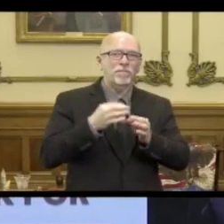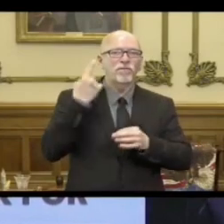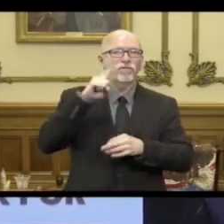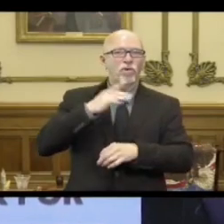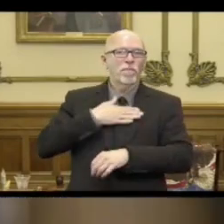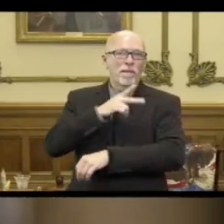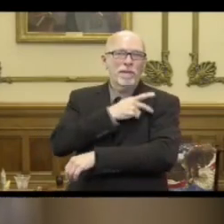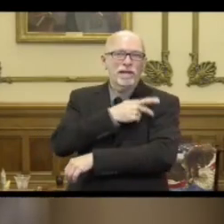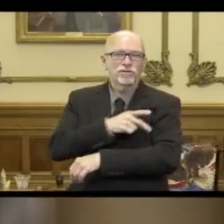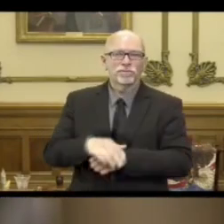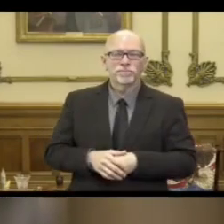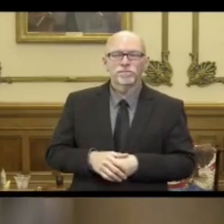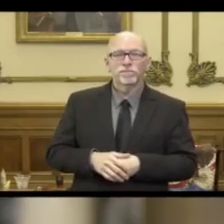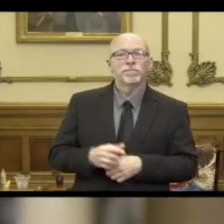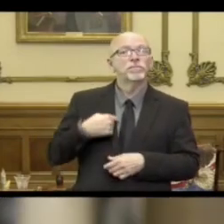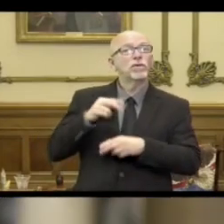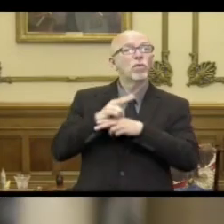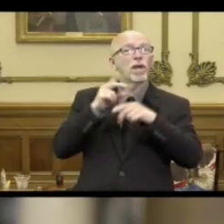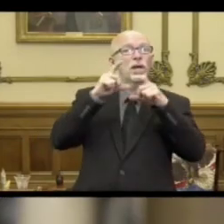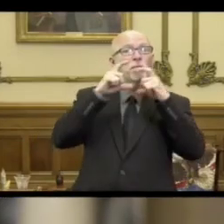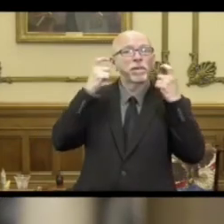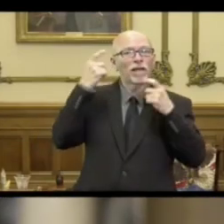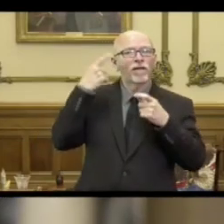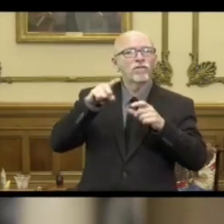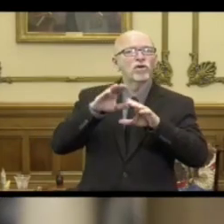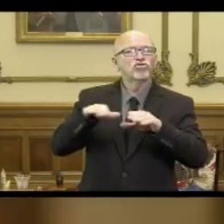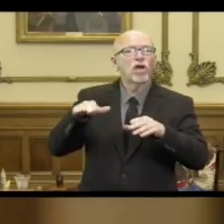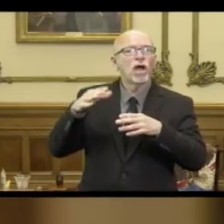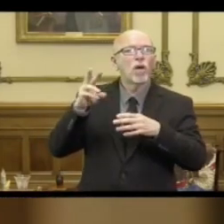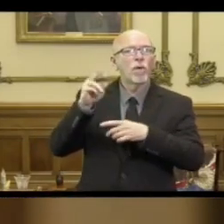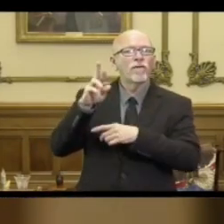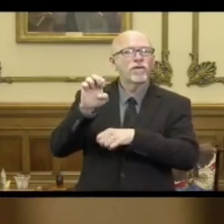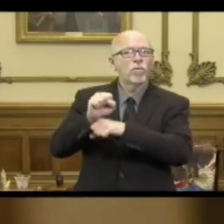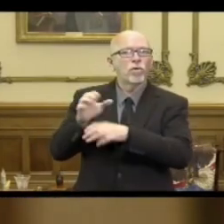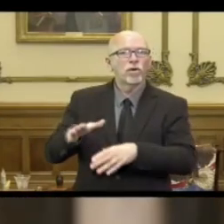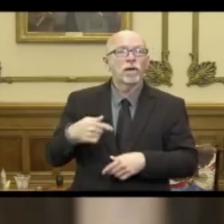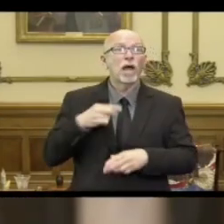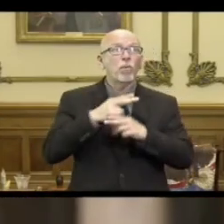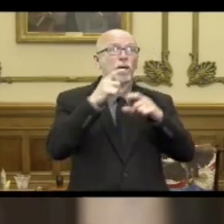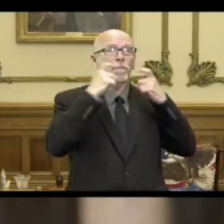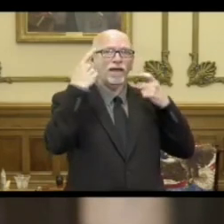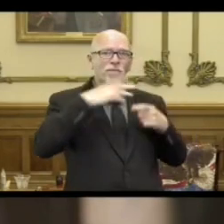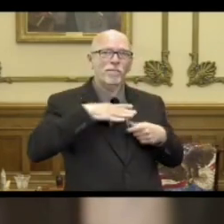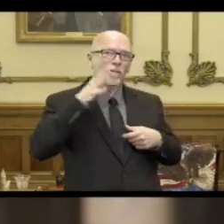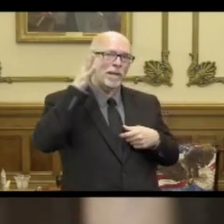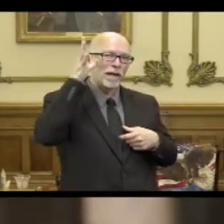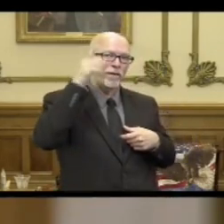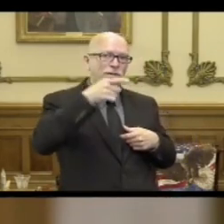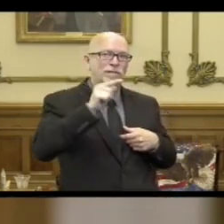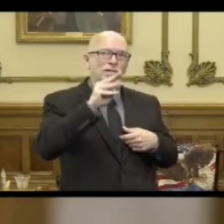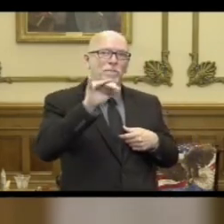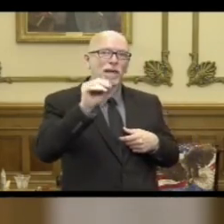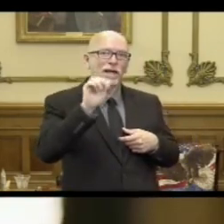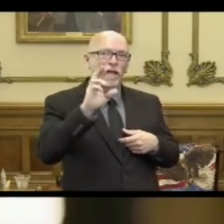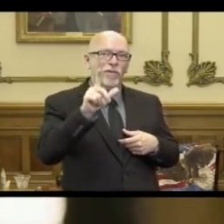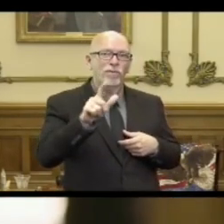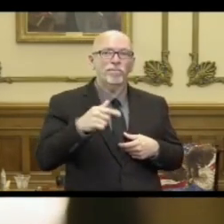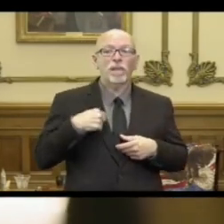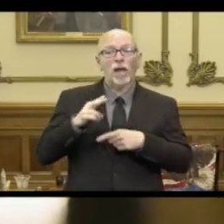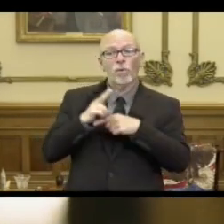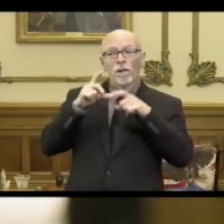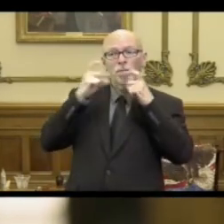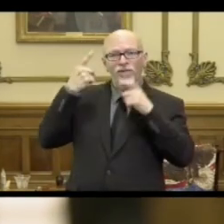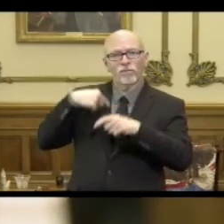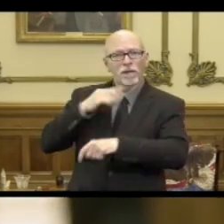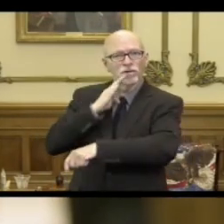The state played a public service announcement during this press conference encouraging Hoosiers to wear masks in public. Each leader in the video shared why